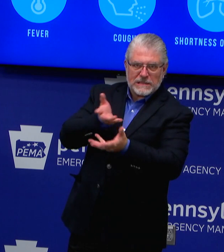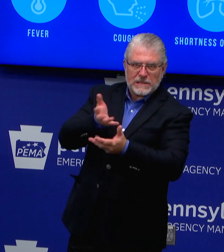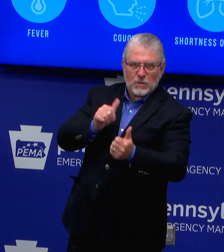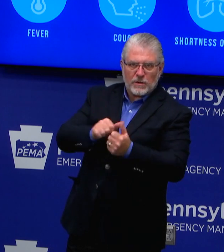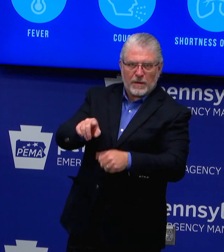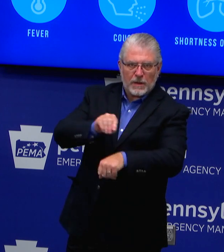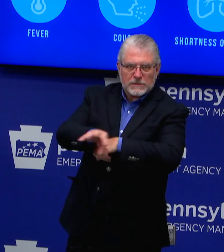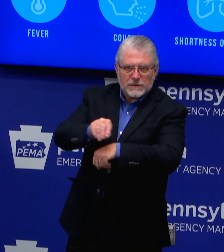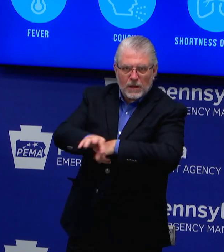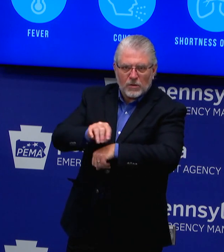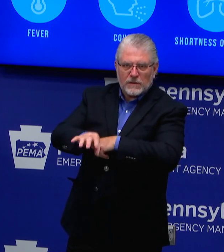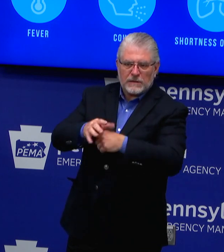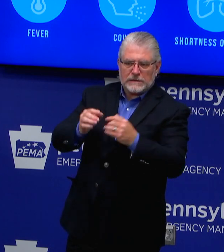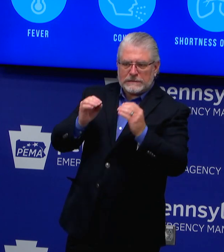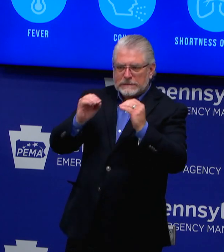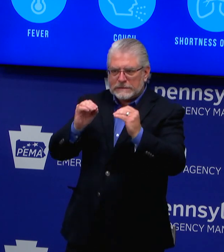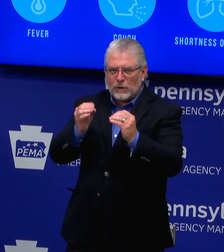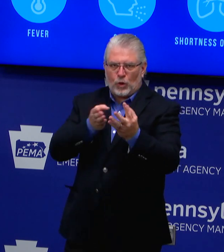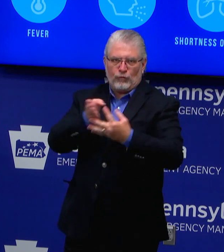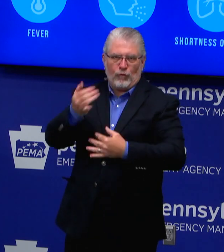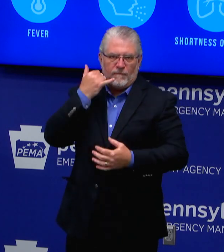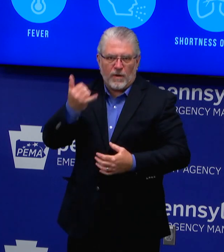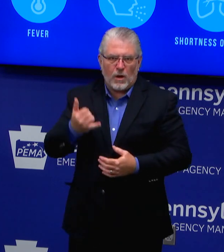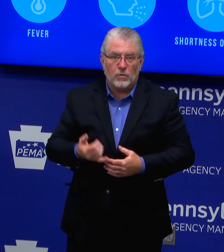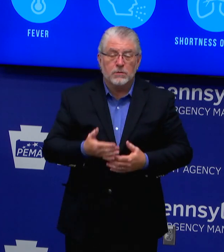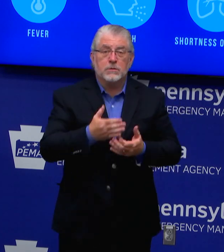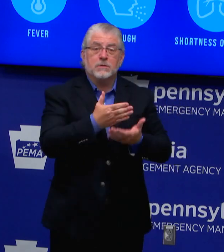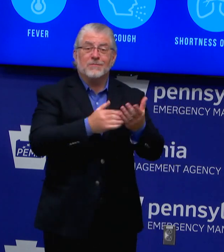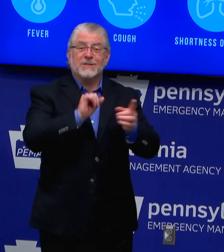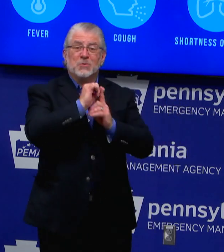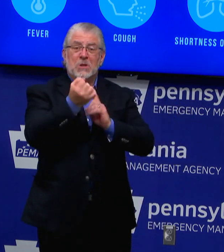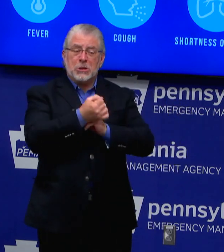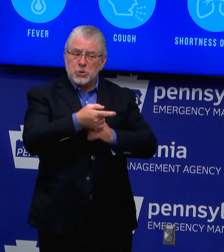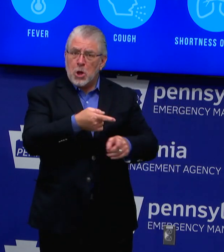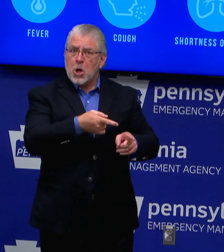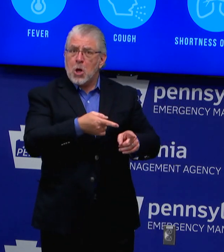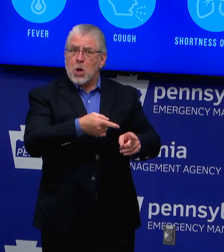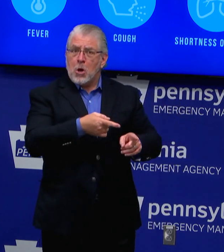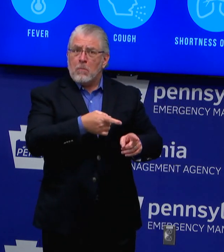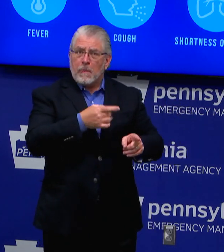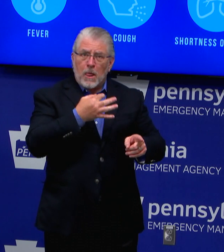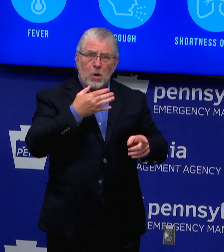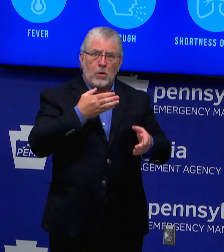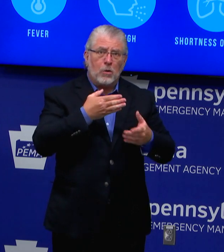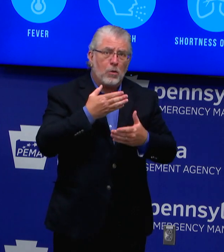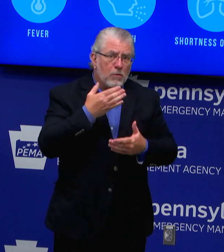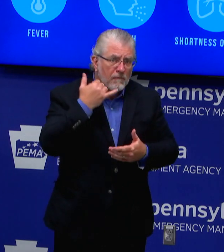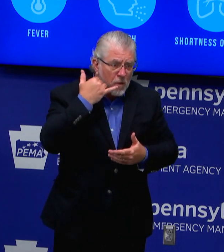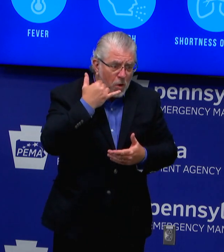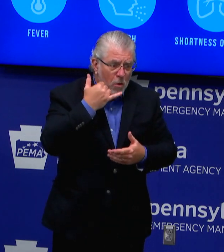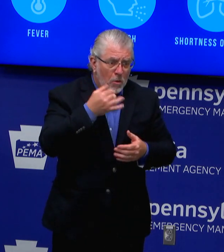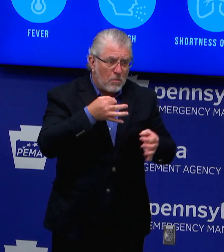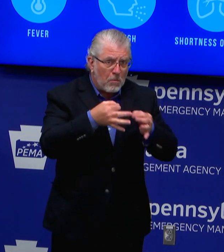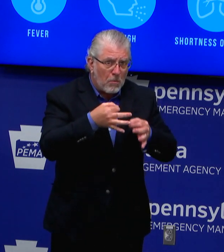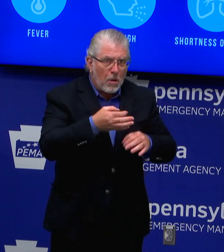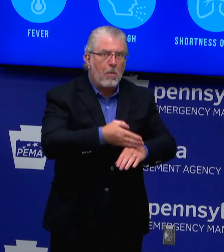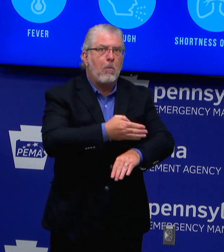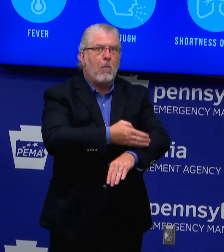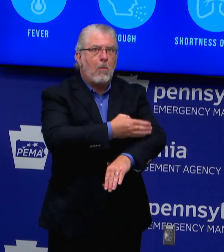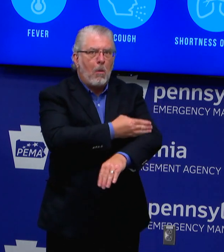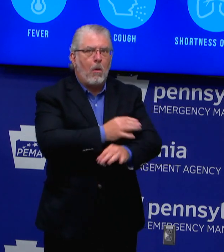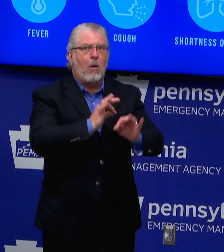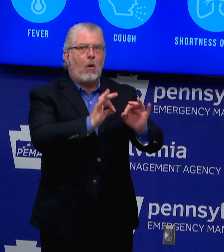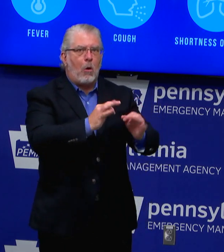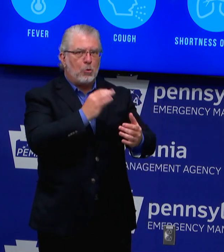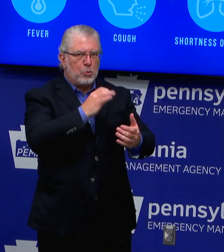home. In certain circumstances, we've seen improvements in those situations with just that intervention. And in